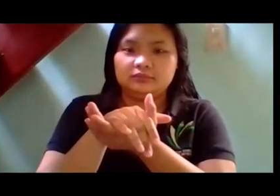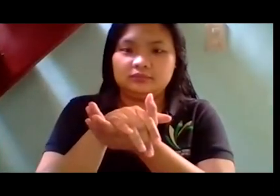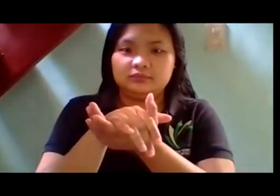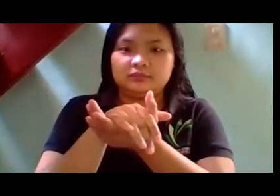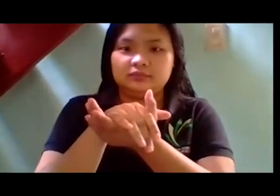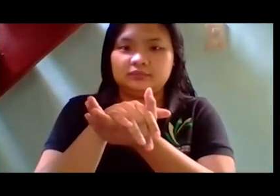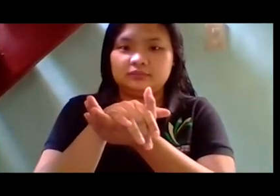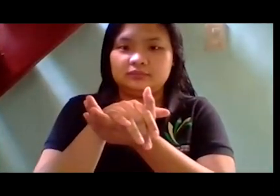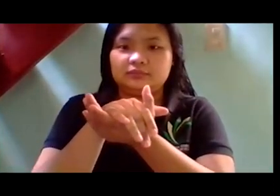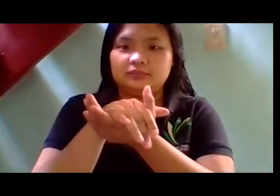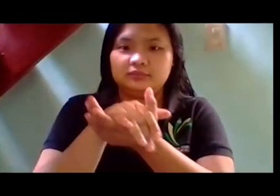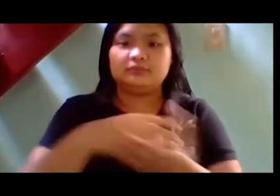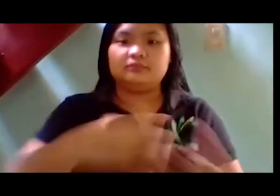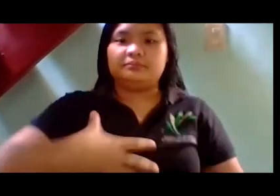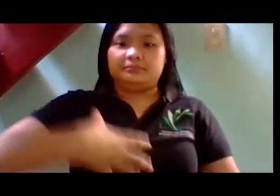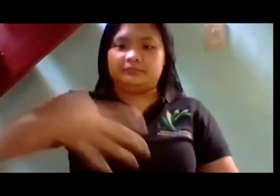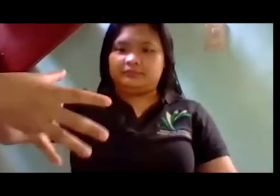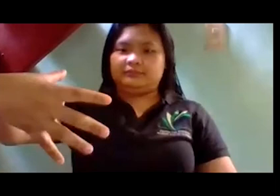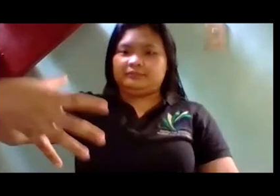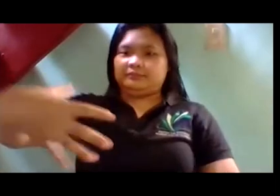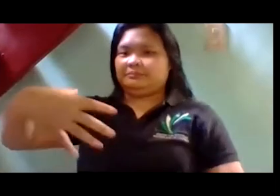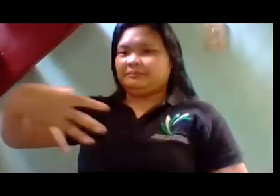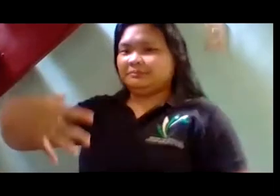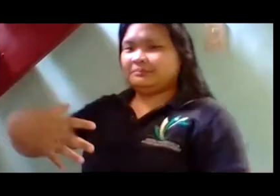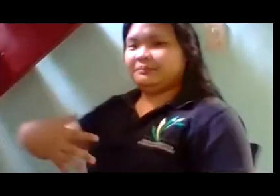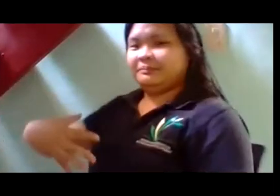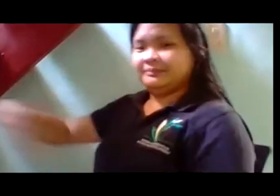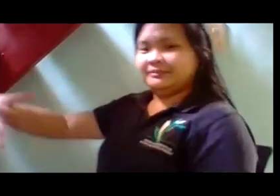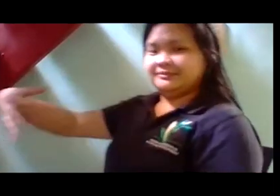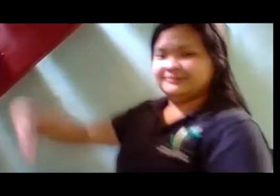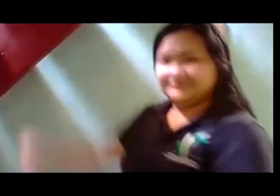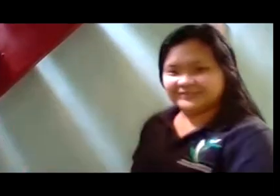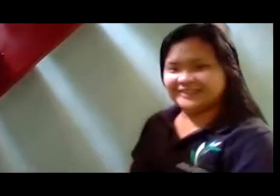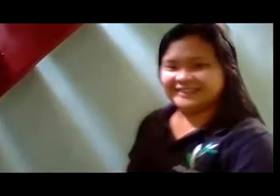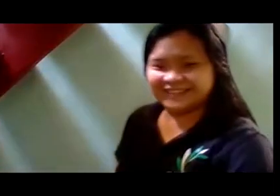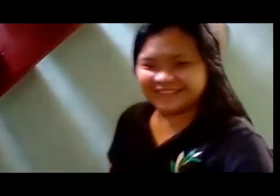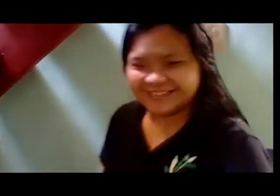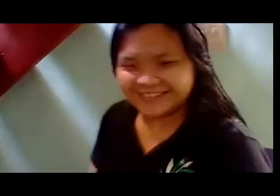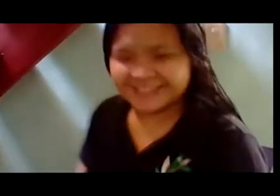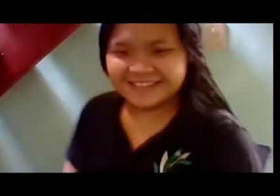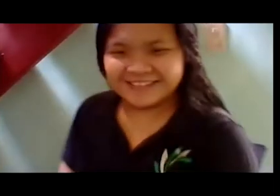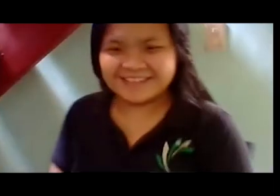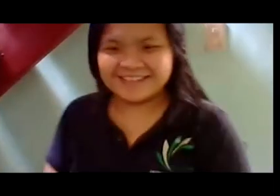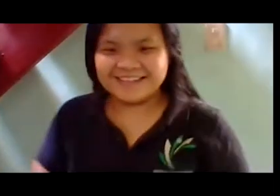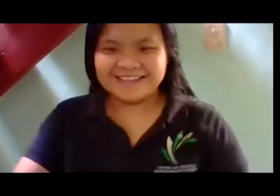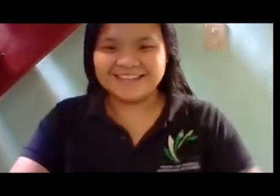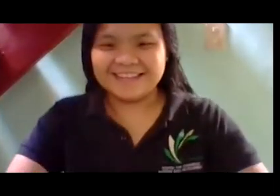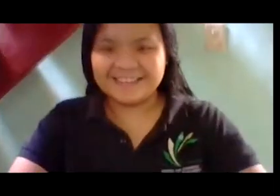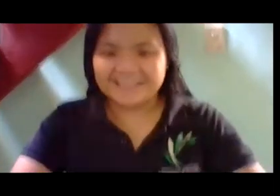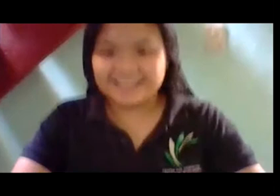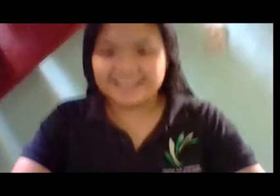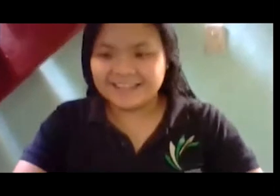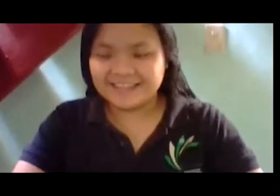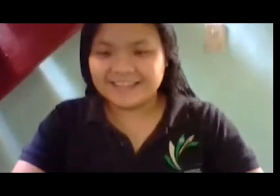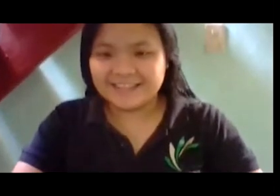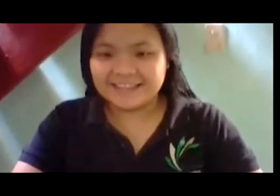There Okay. is Mary. Right. So you need just to remove, go back to spouse and just